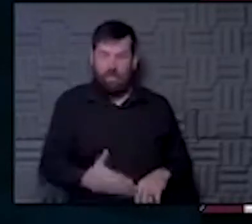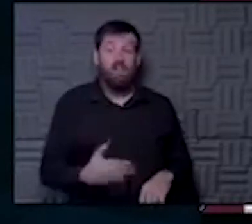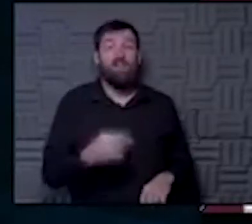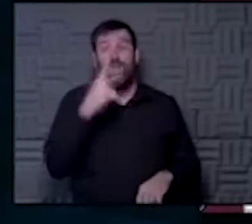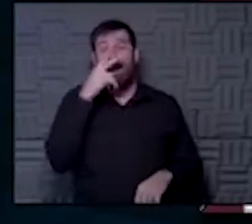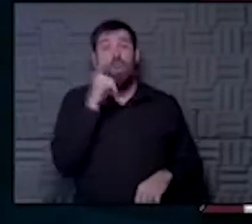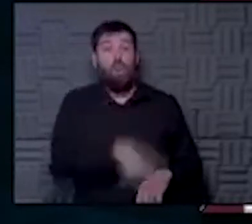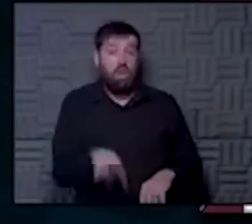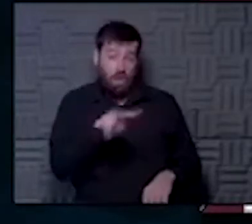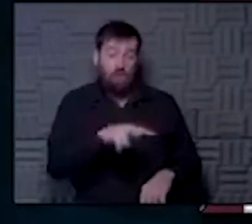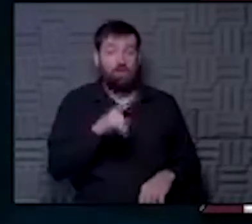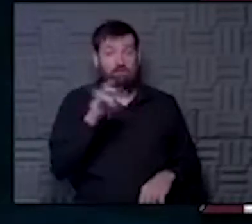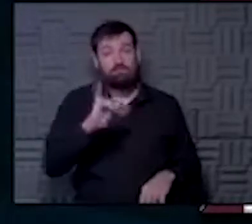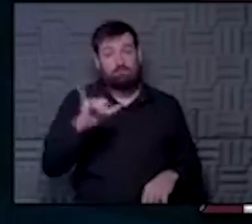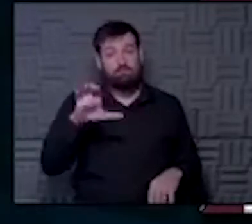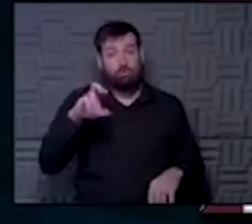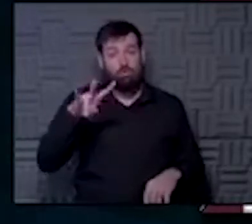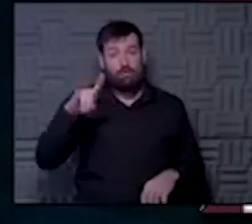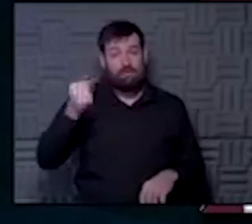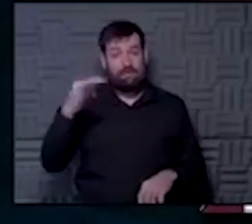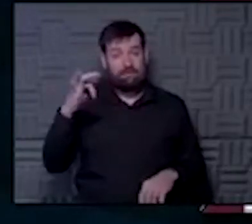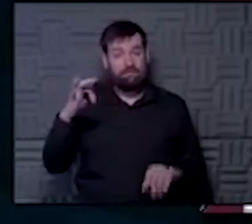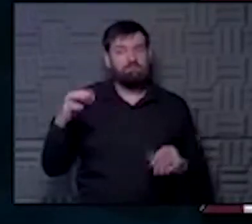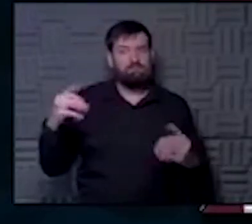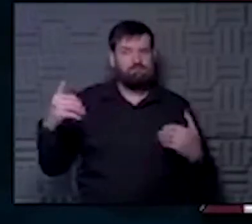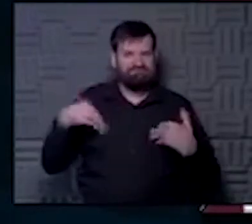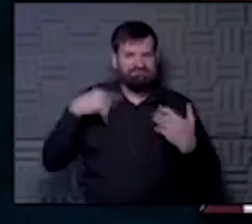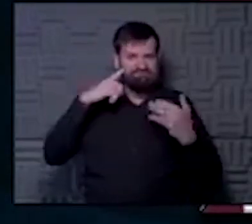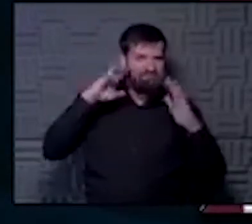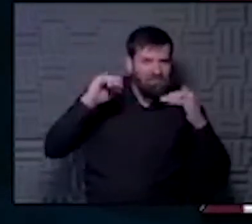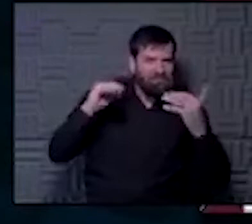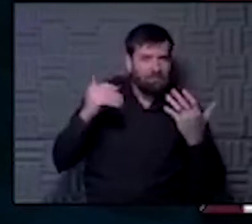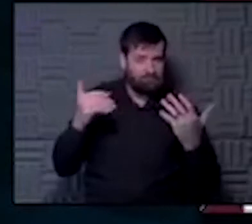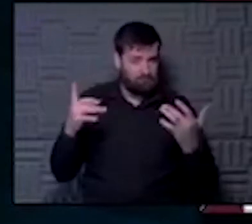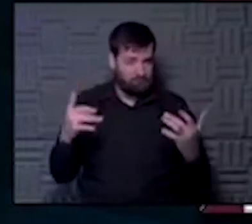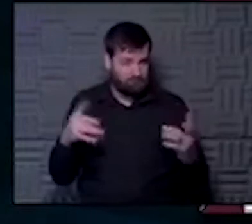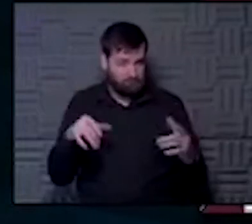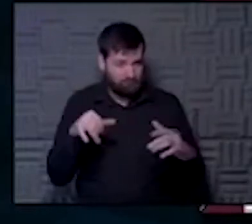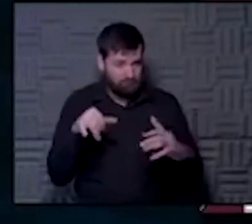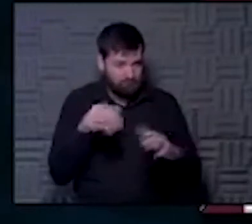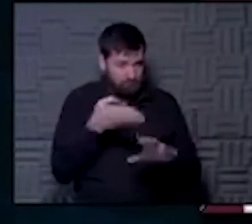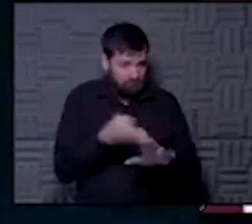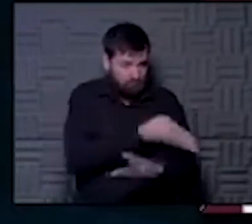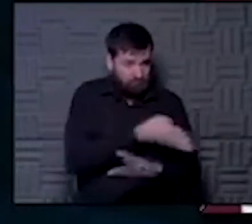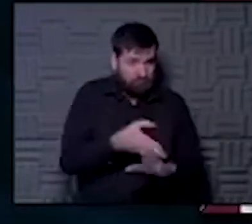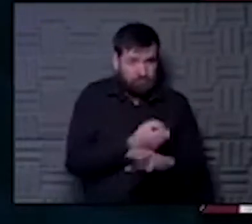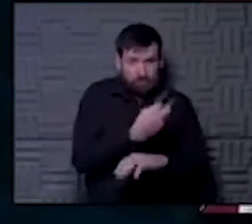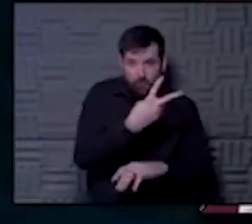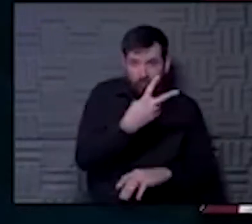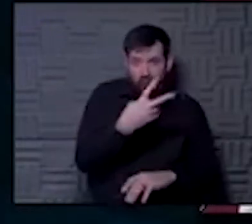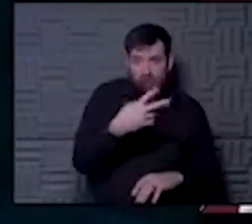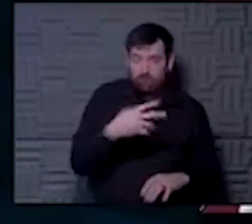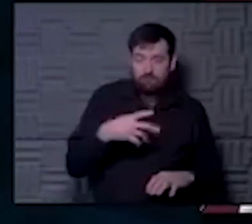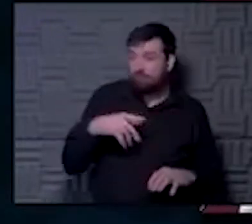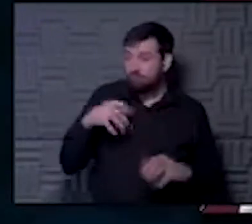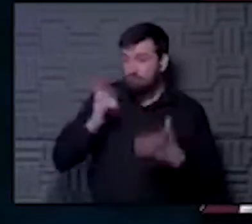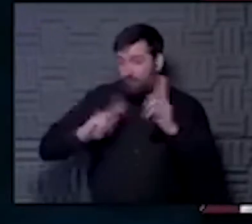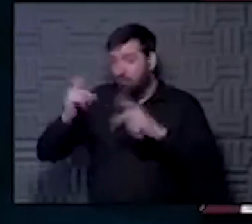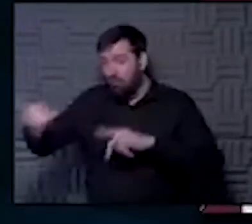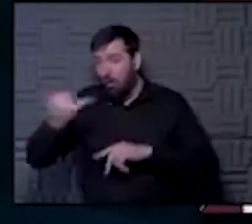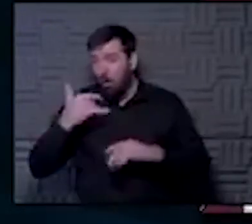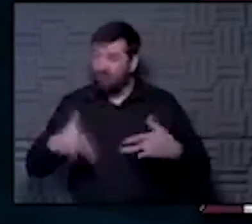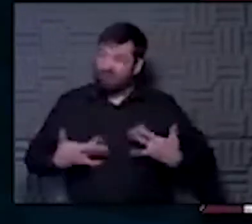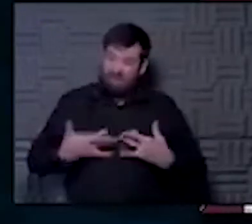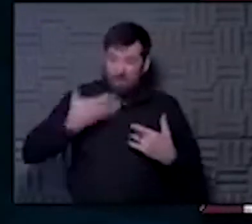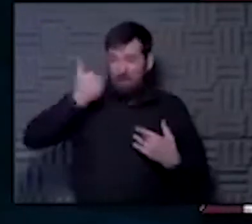COVID-19. He also seems hopeful. Have the first dozen been as upbeat as Paul? And have you seen anybody call back and say, gosh, I feel a lot